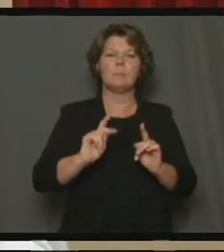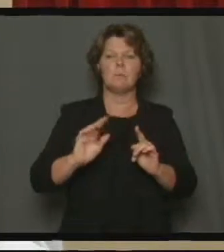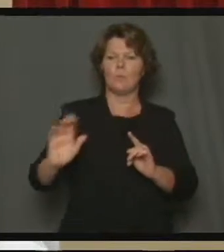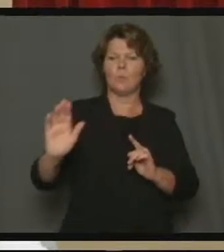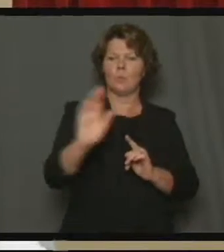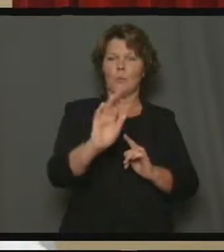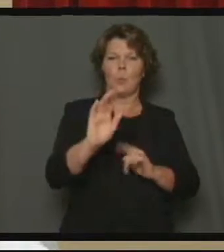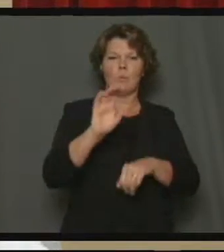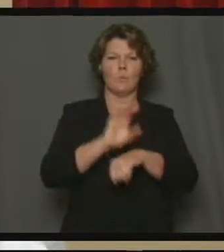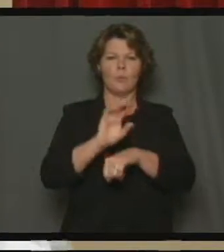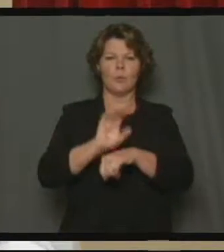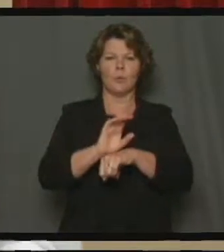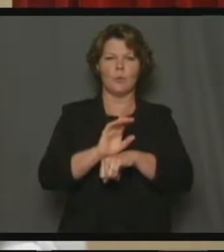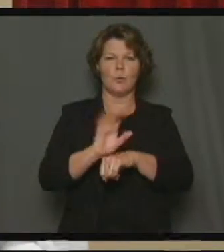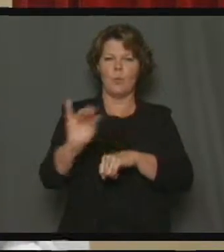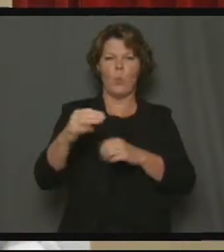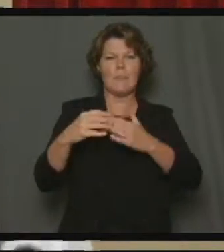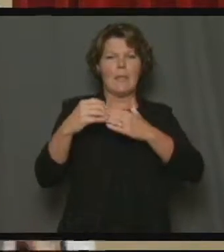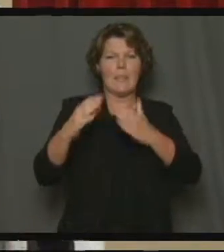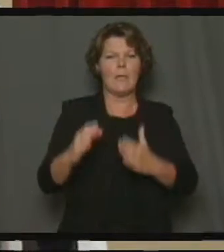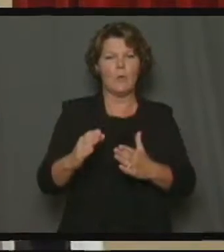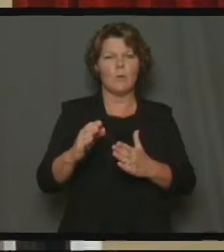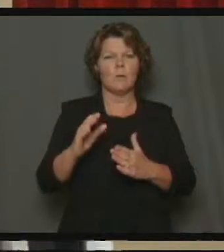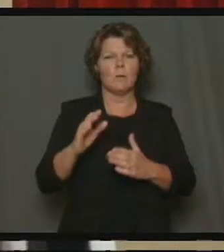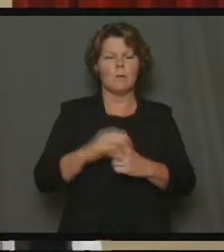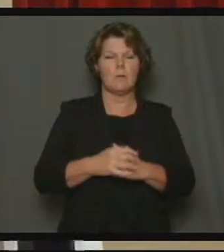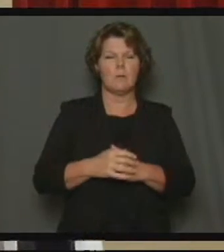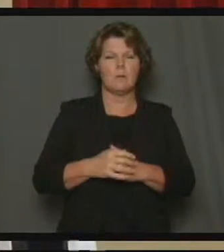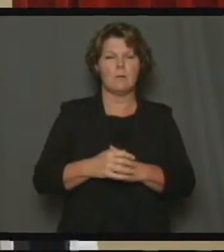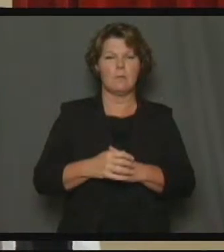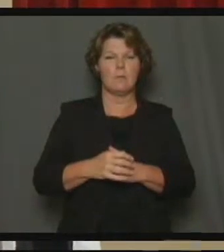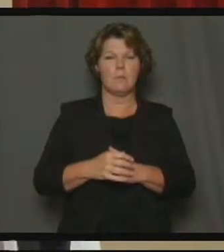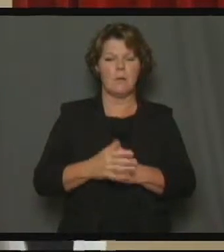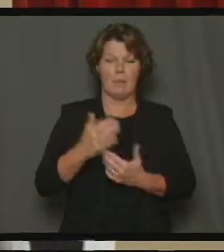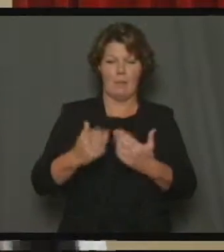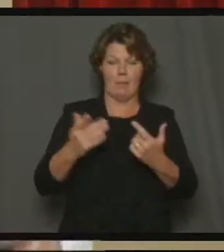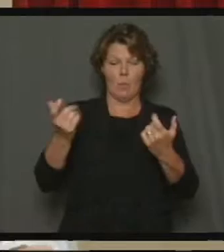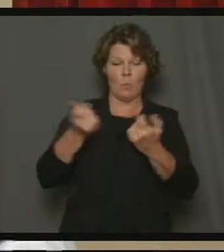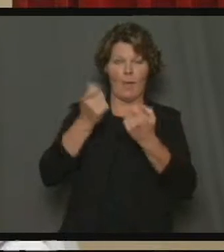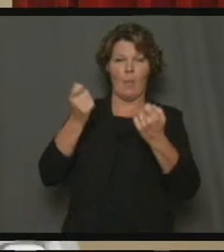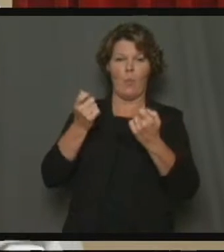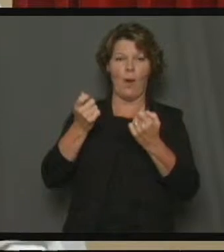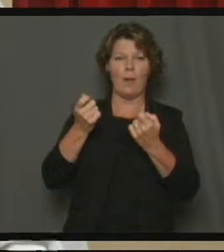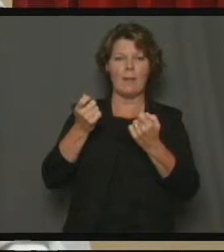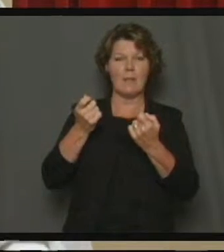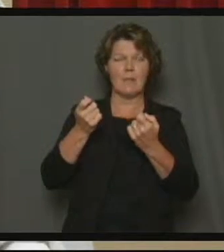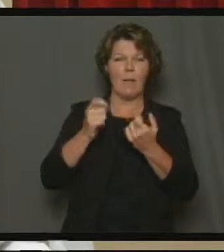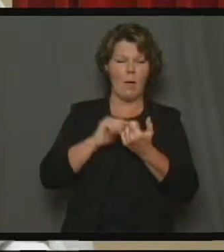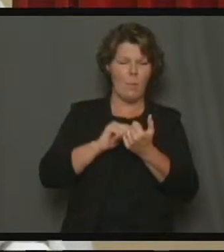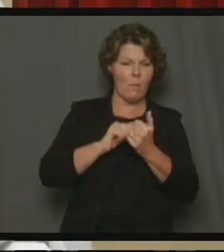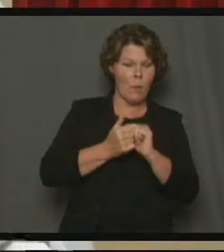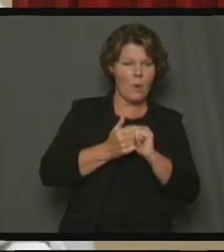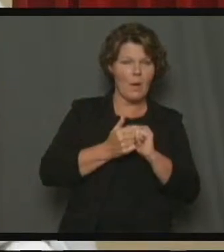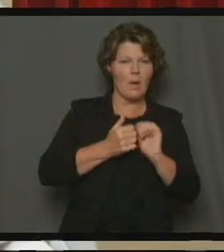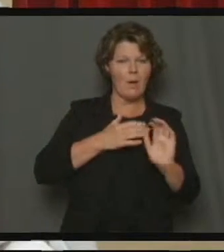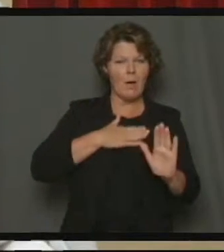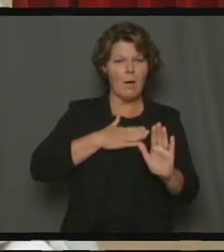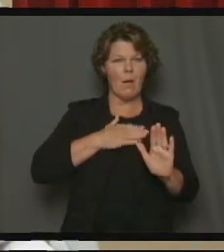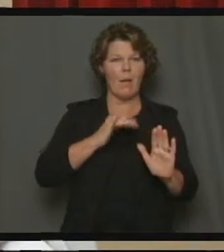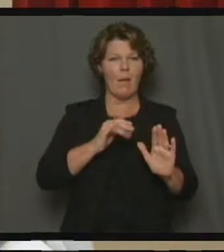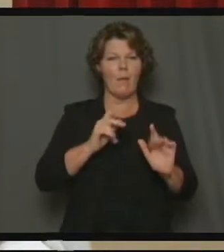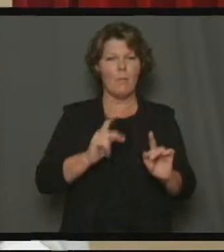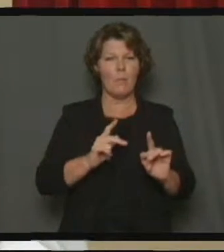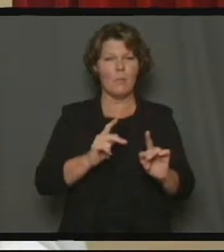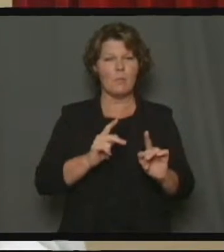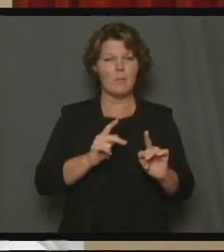your congregation, or whether we are celebrating it in mourning that saint who is no longer